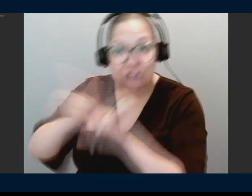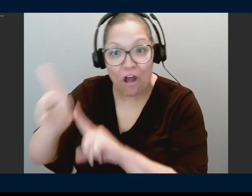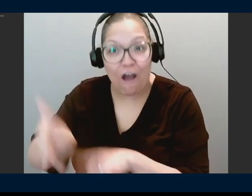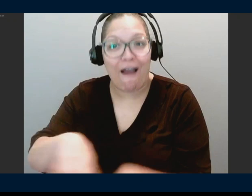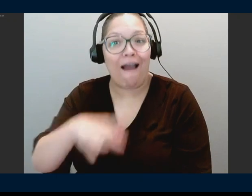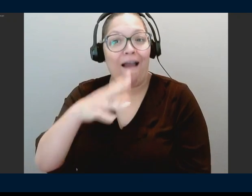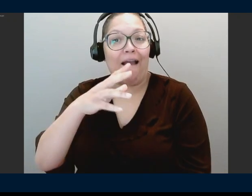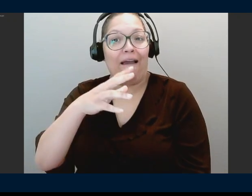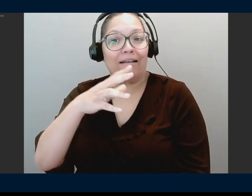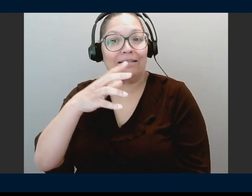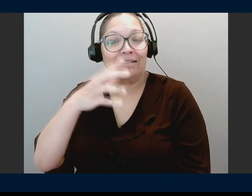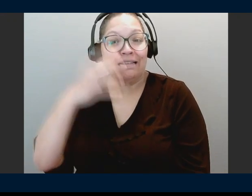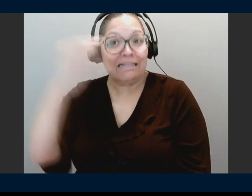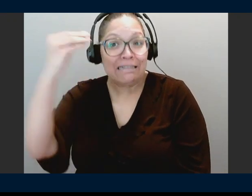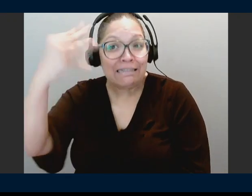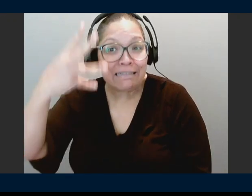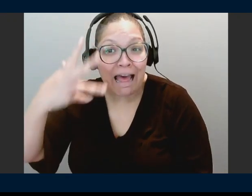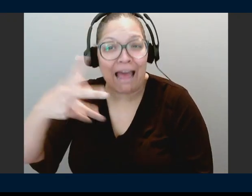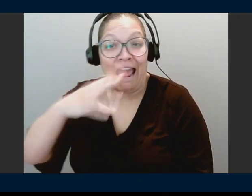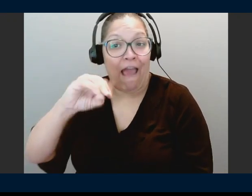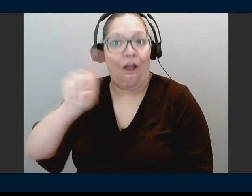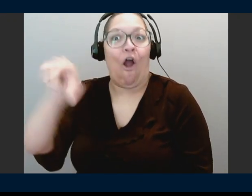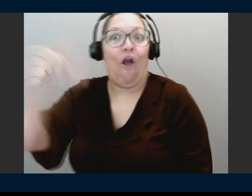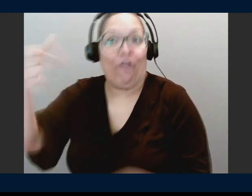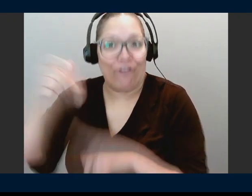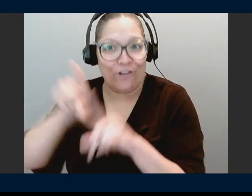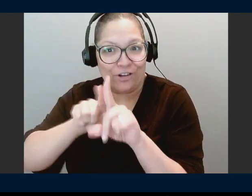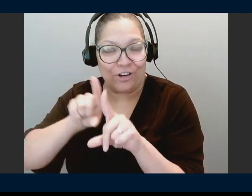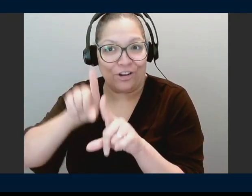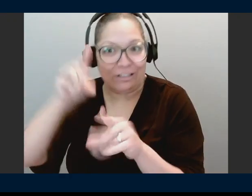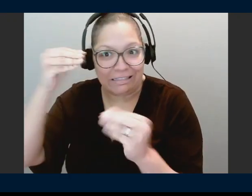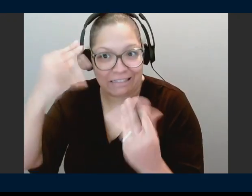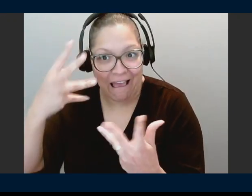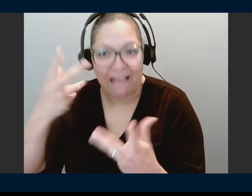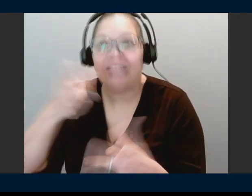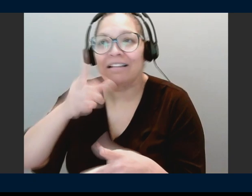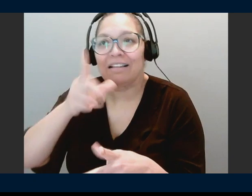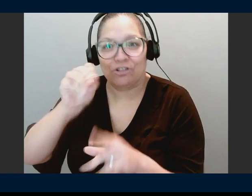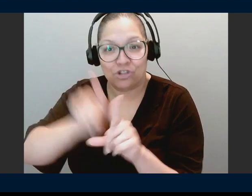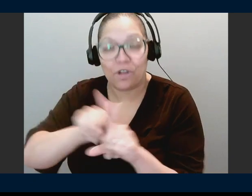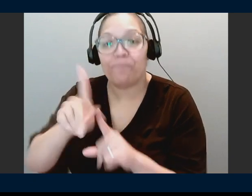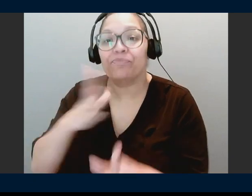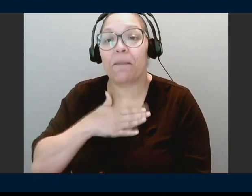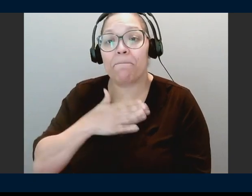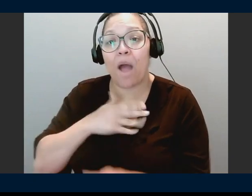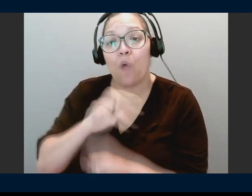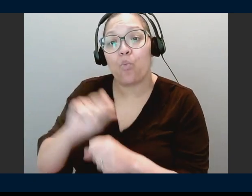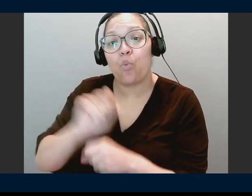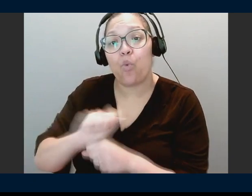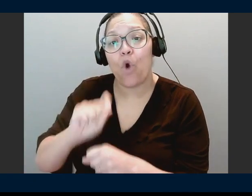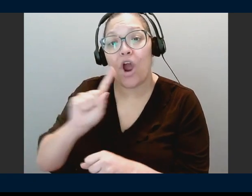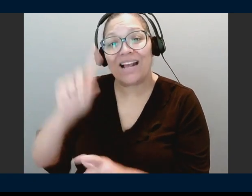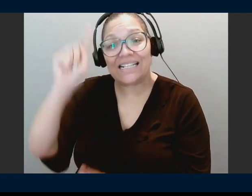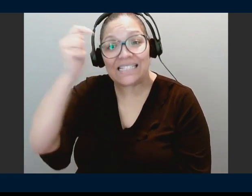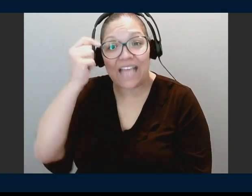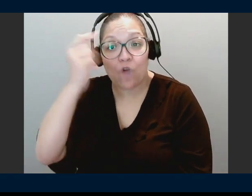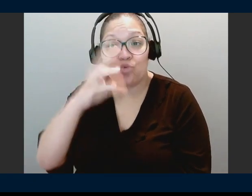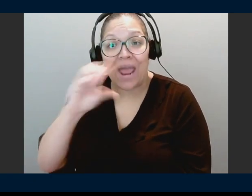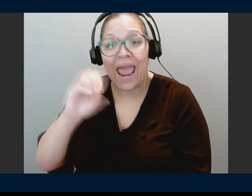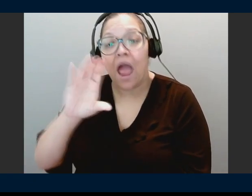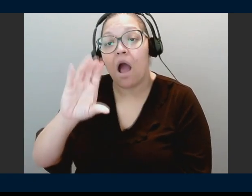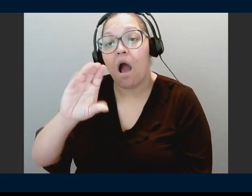And in particular, my work is in theoretical and in specifically computational